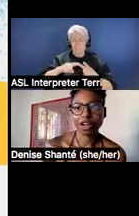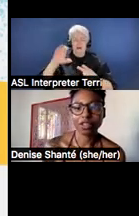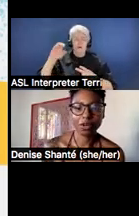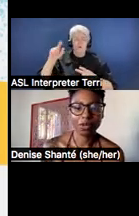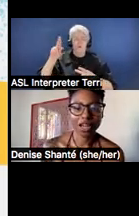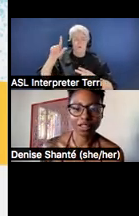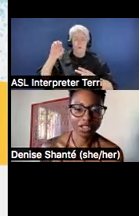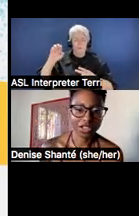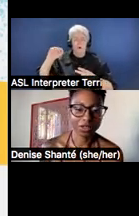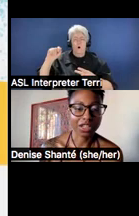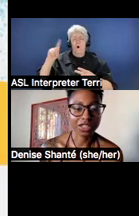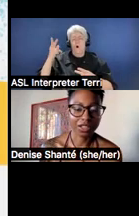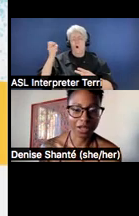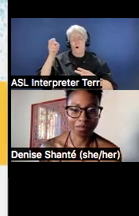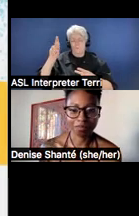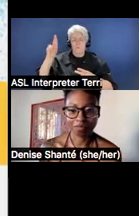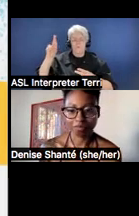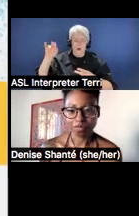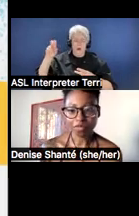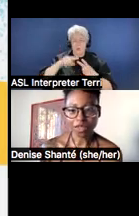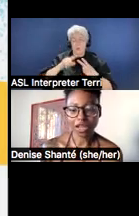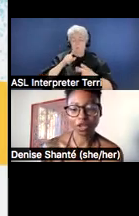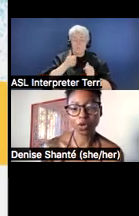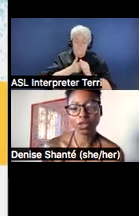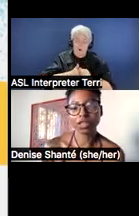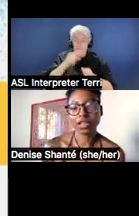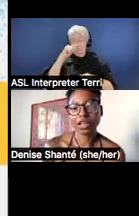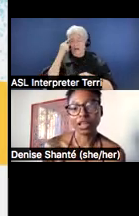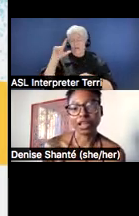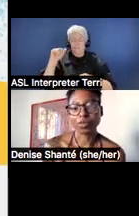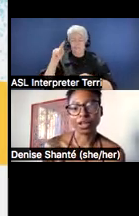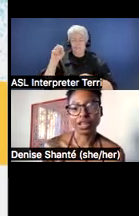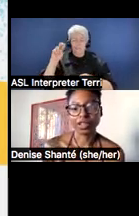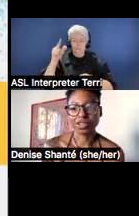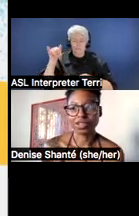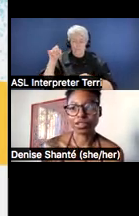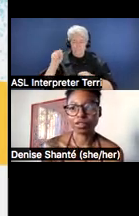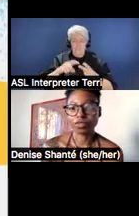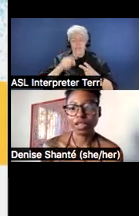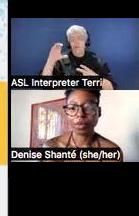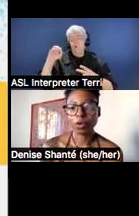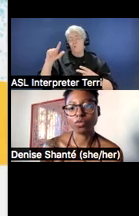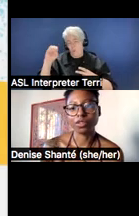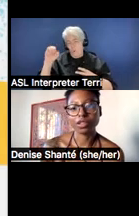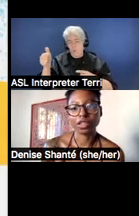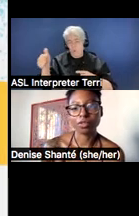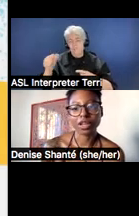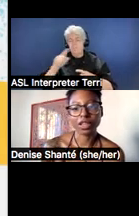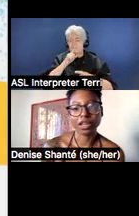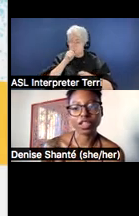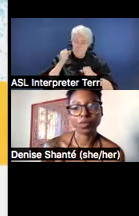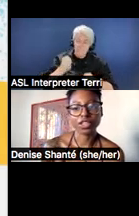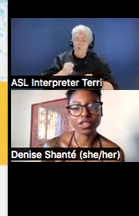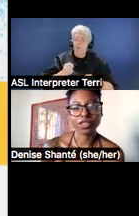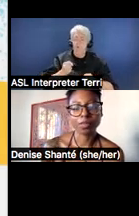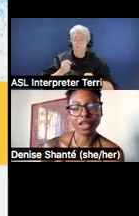or you follow Black Liturgies on Instagram. And Cole is bringing these really potent